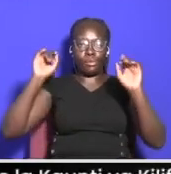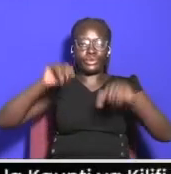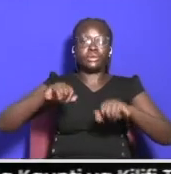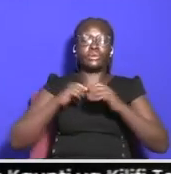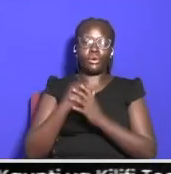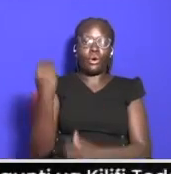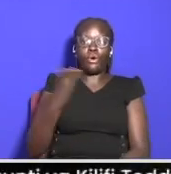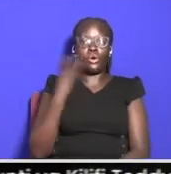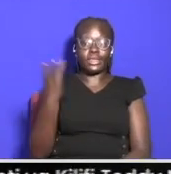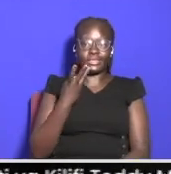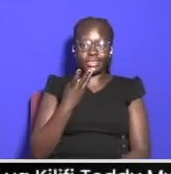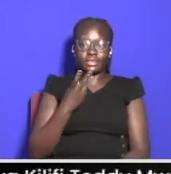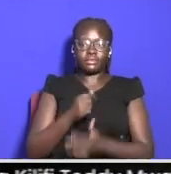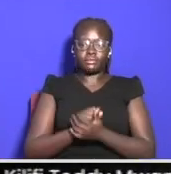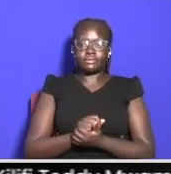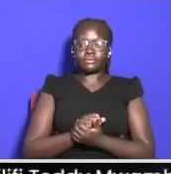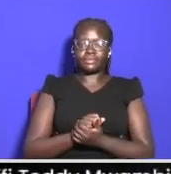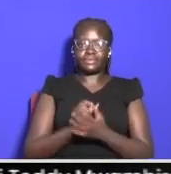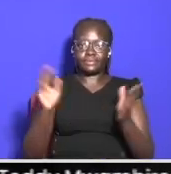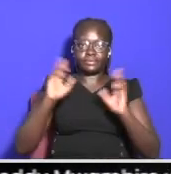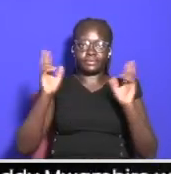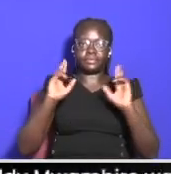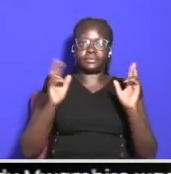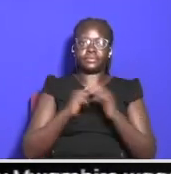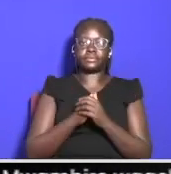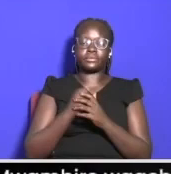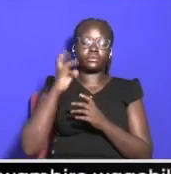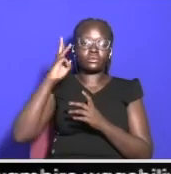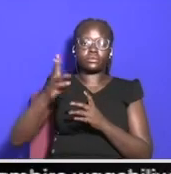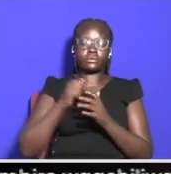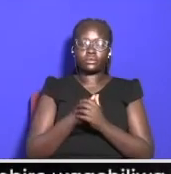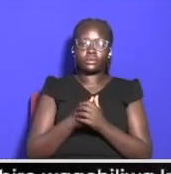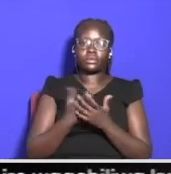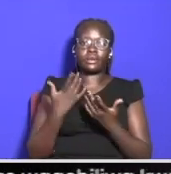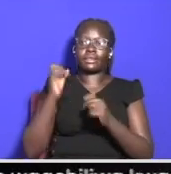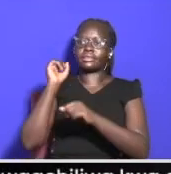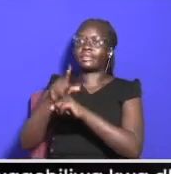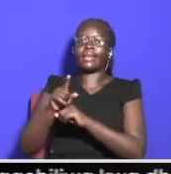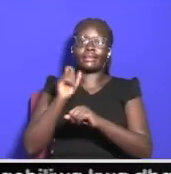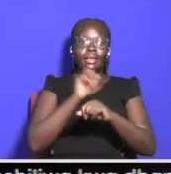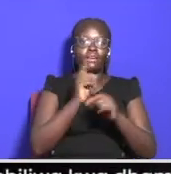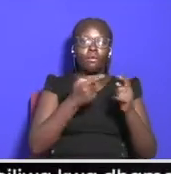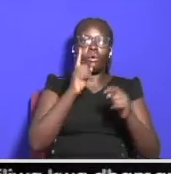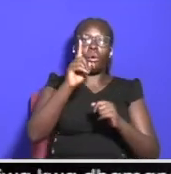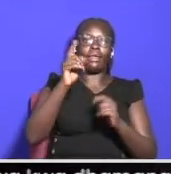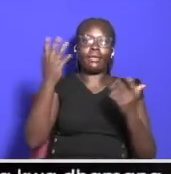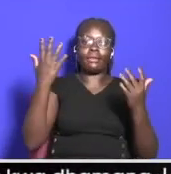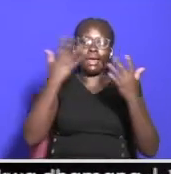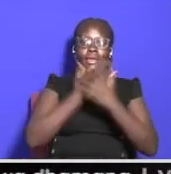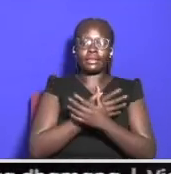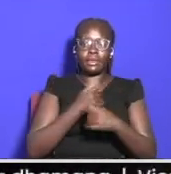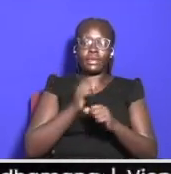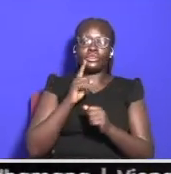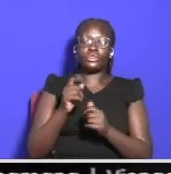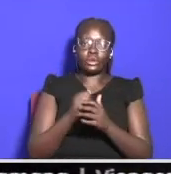on Wednesday we are ready for them we will deploy from 1am we will make